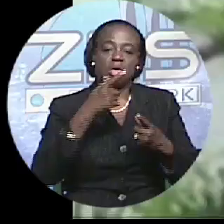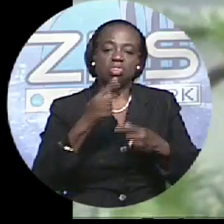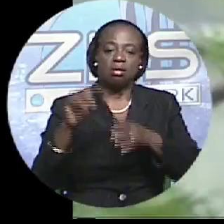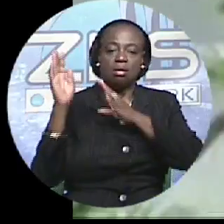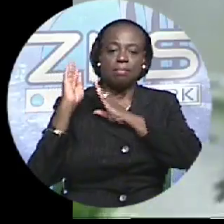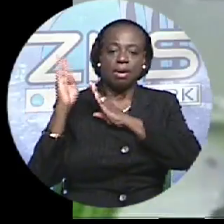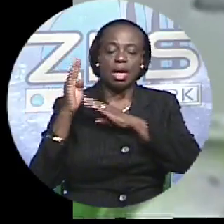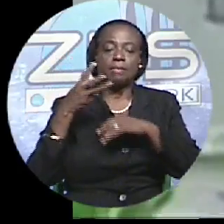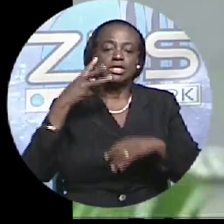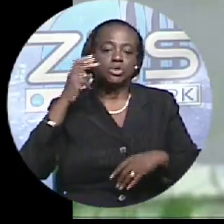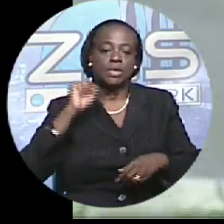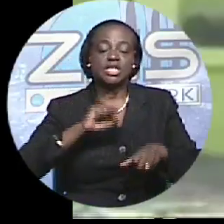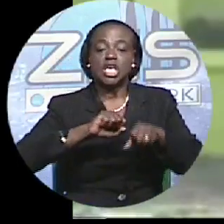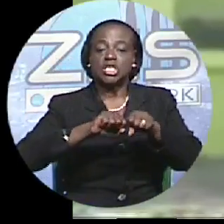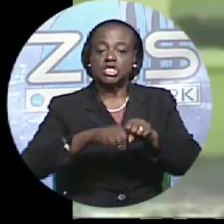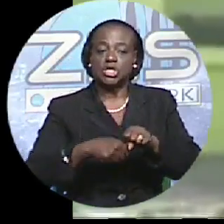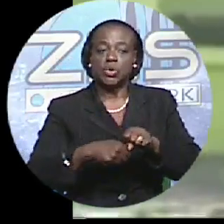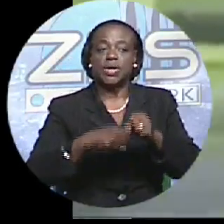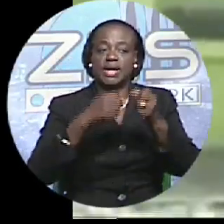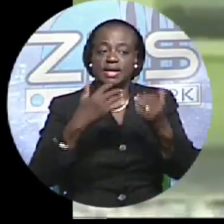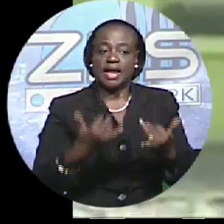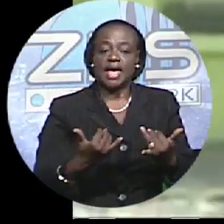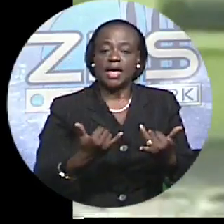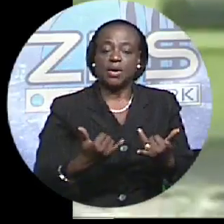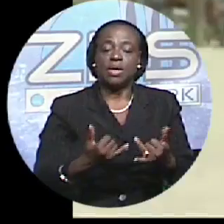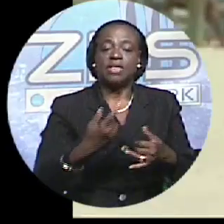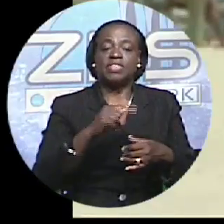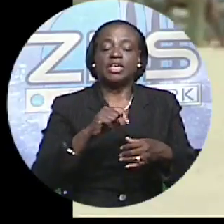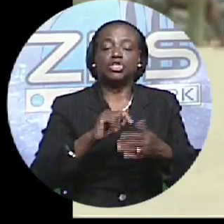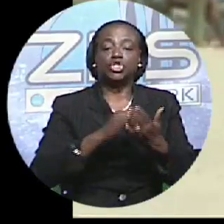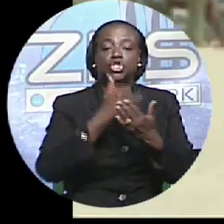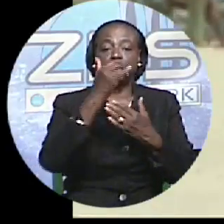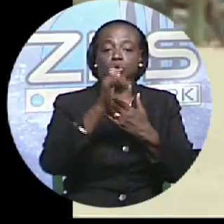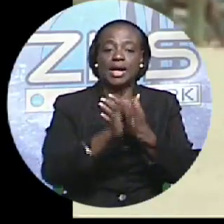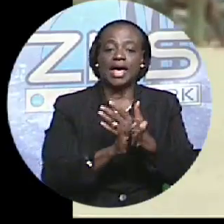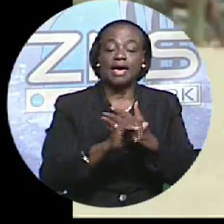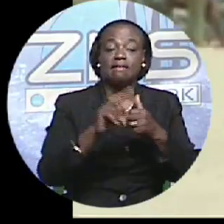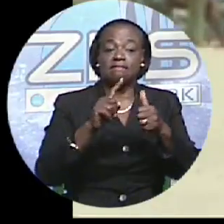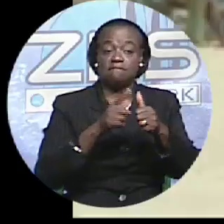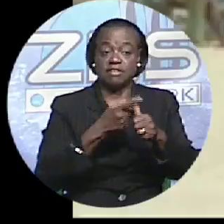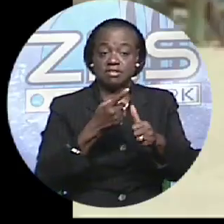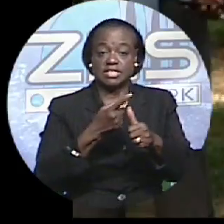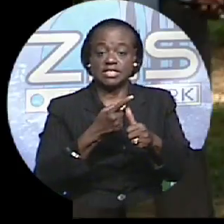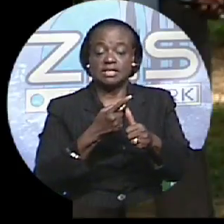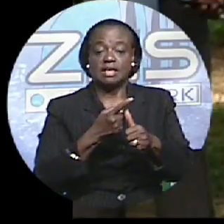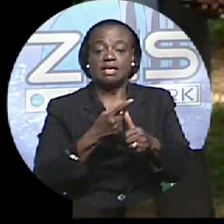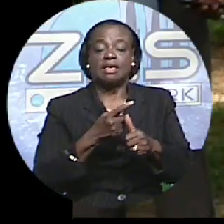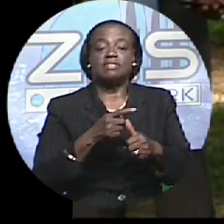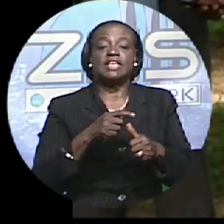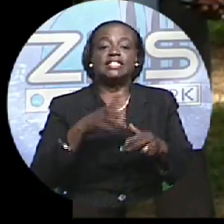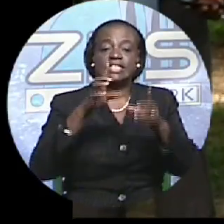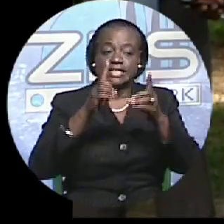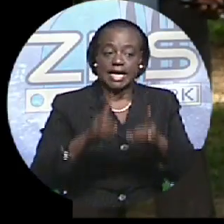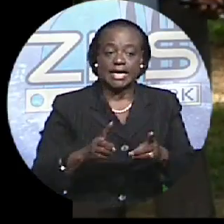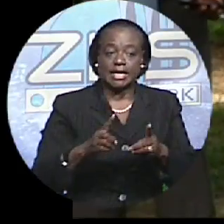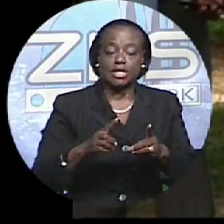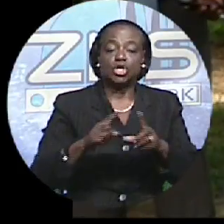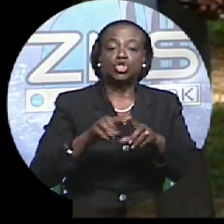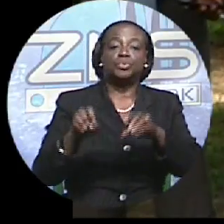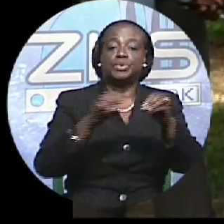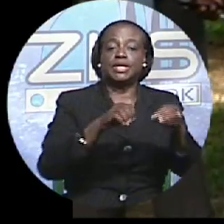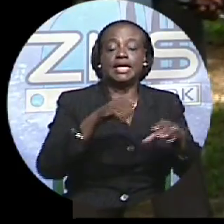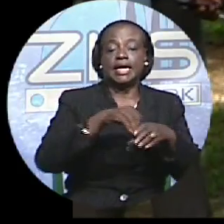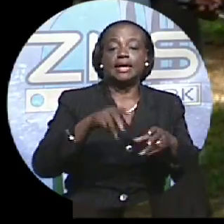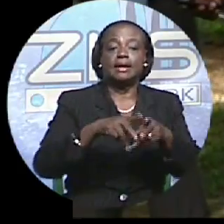that plans to clean up the island were put in place on July 1st, well before the video was released. There's a team down there. What we really